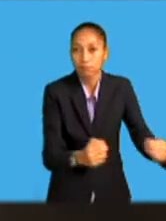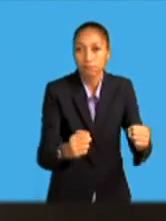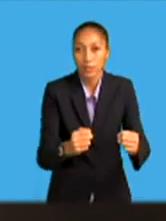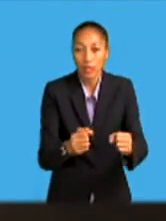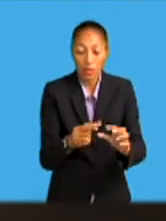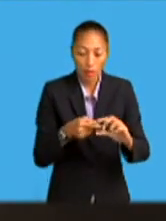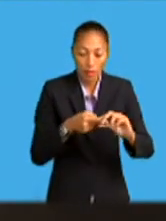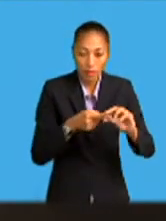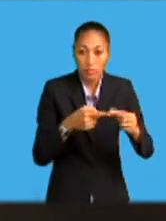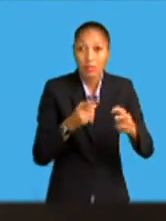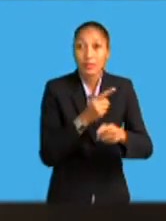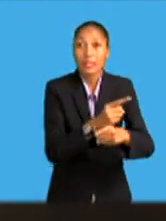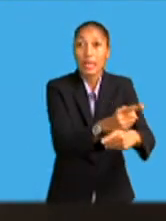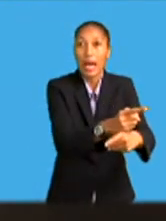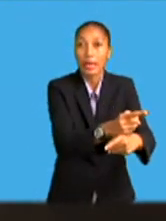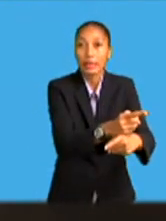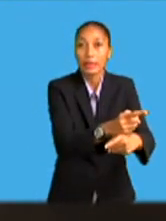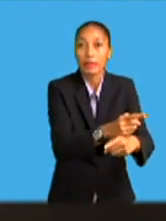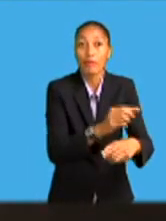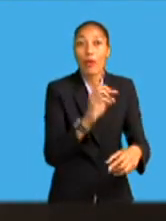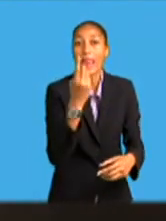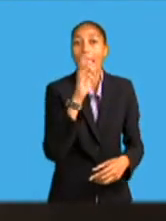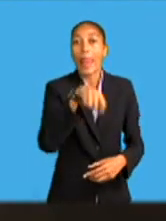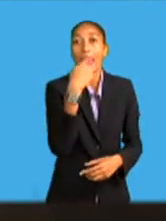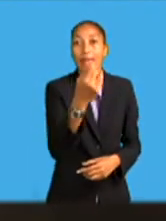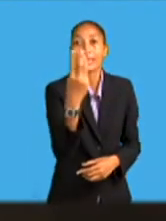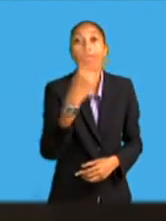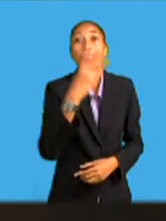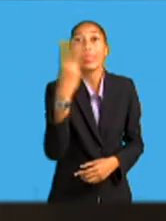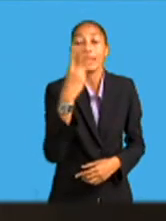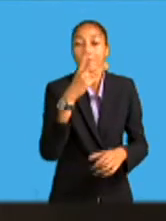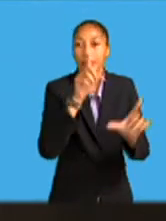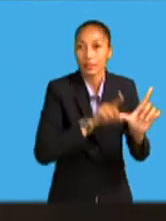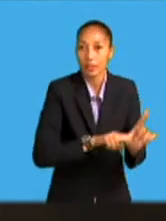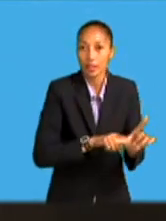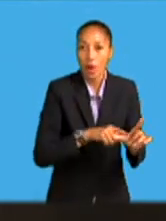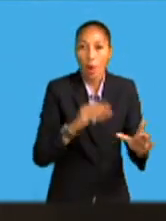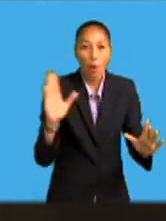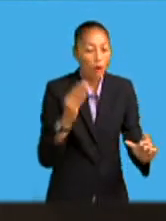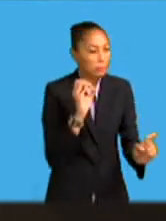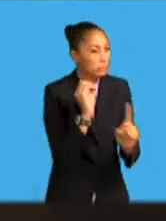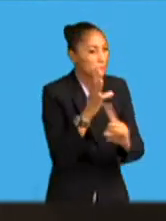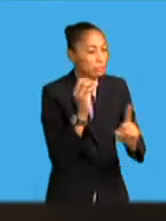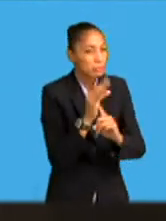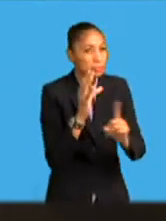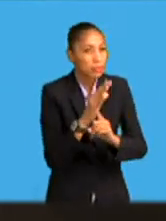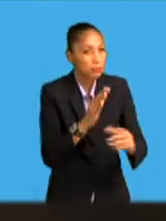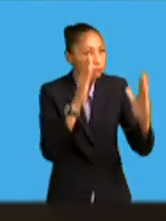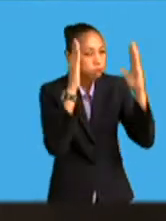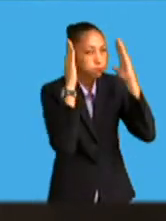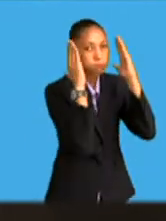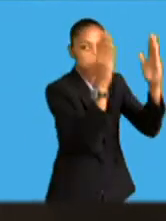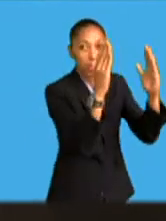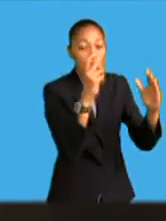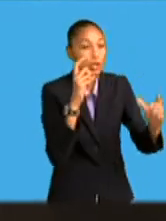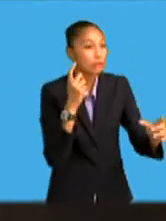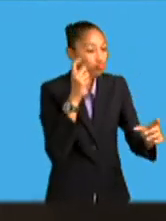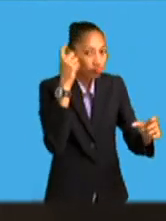guide the sector for the next 13 years. A holistic approach to strategic planning has been